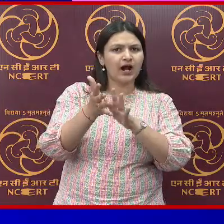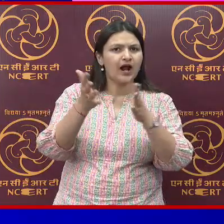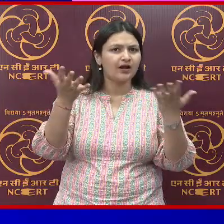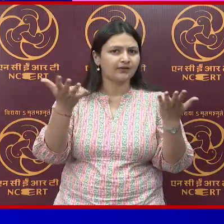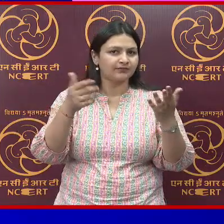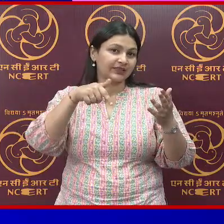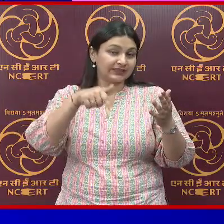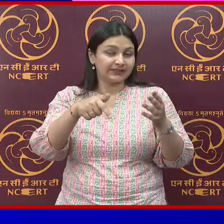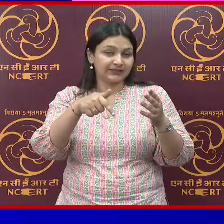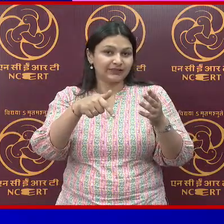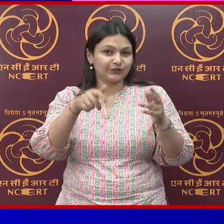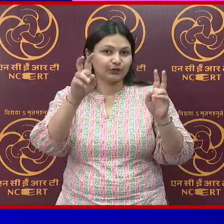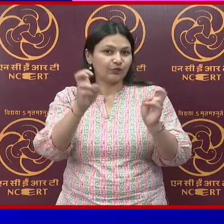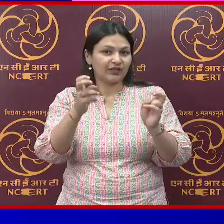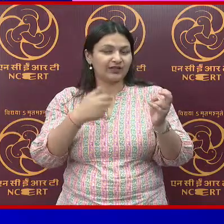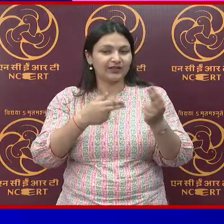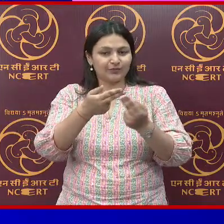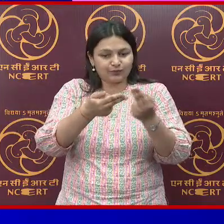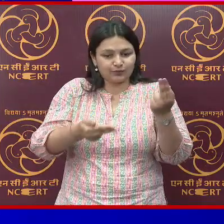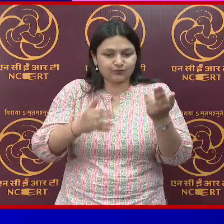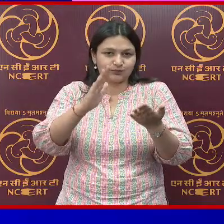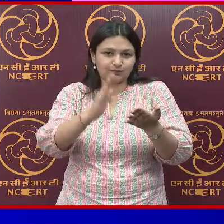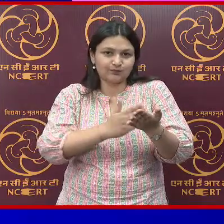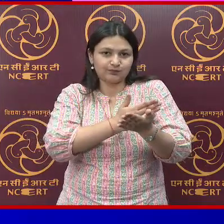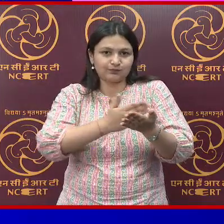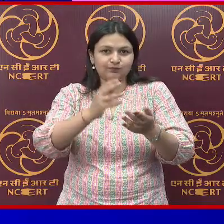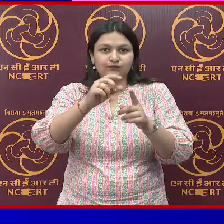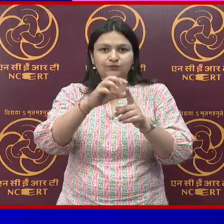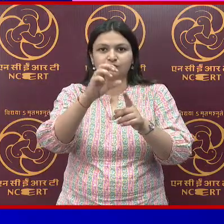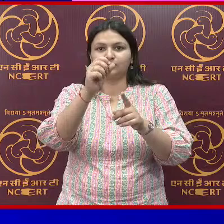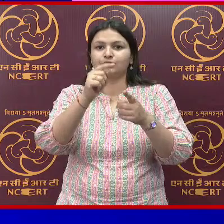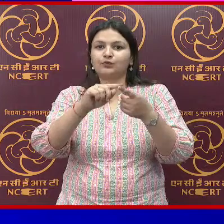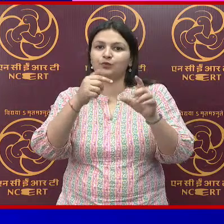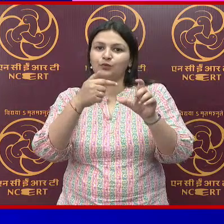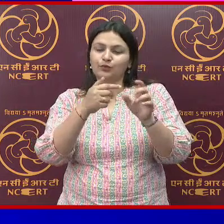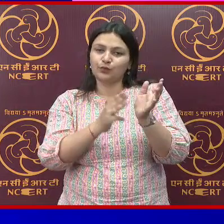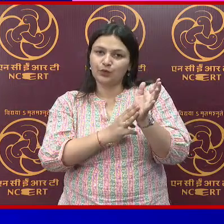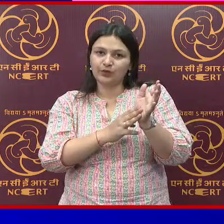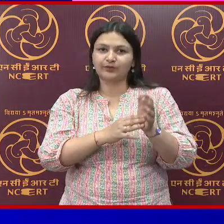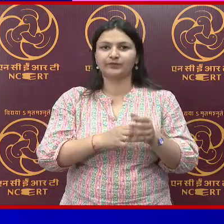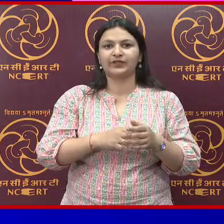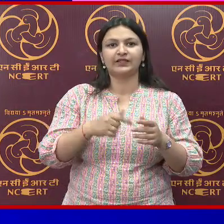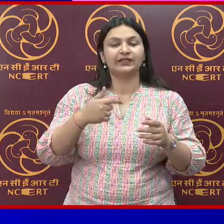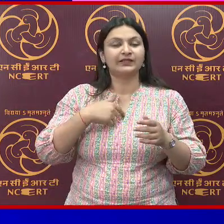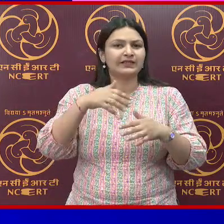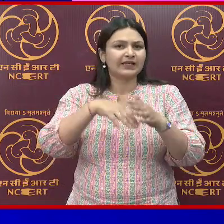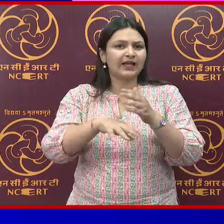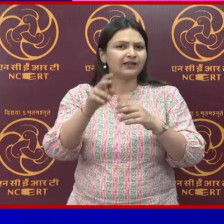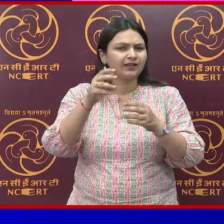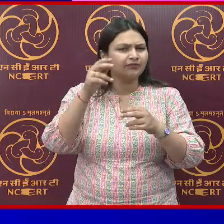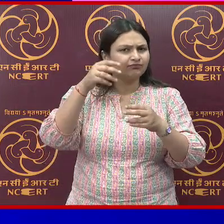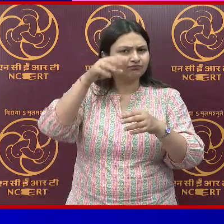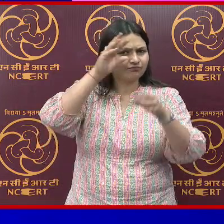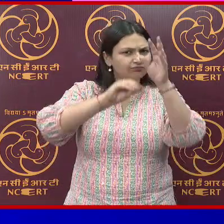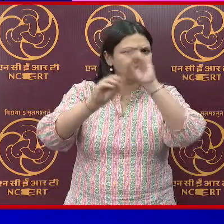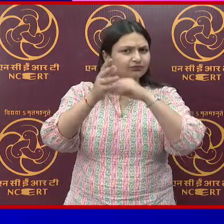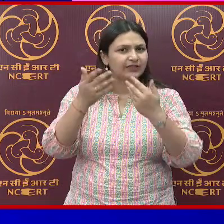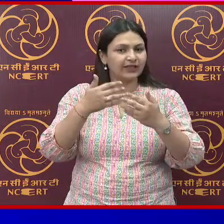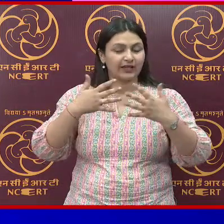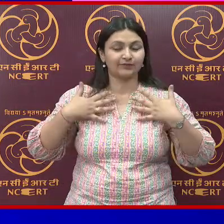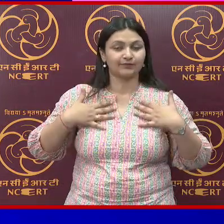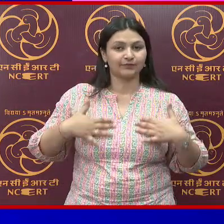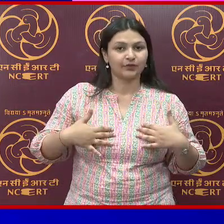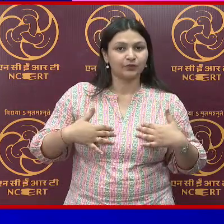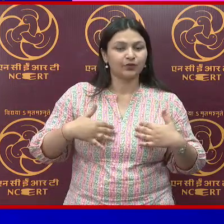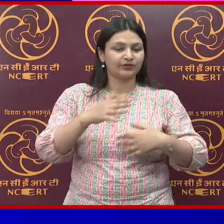is a poem. Yes. So the poem is going to tell about the importance of the parts of our body. Yes. Yes, so we can begin the